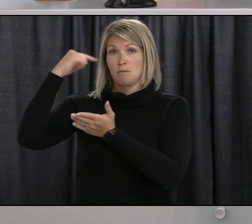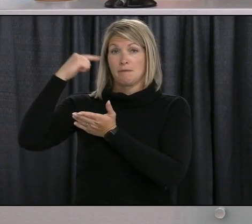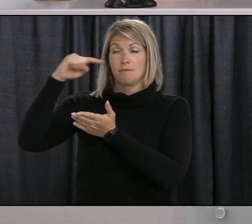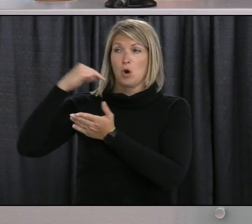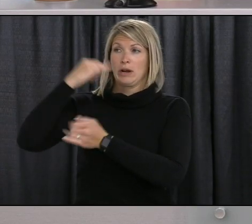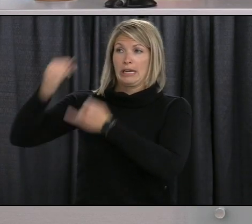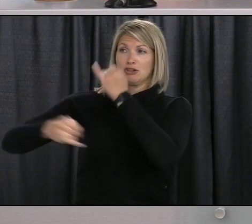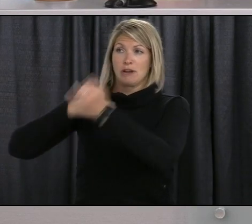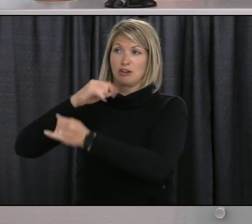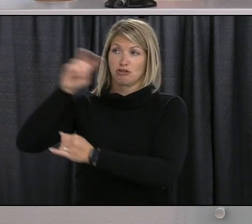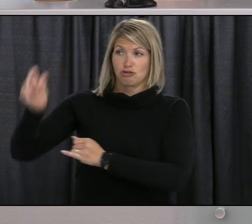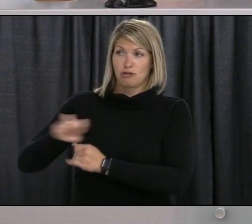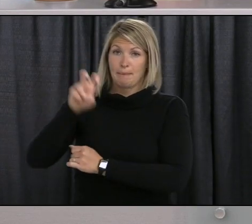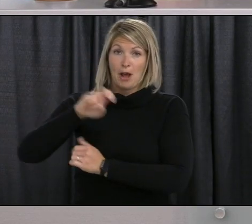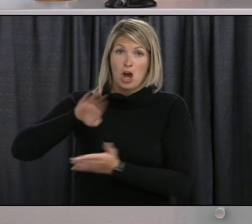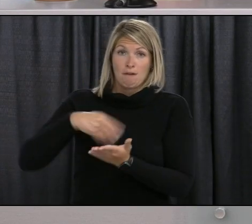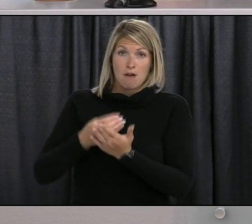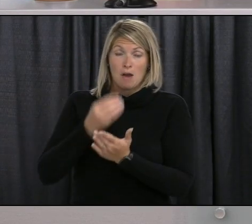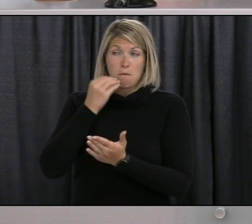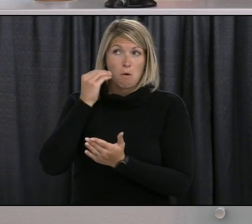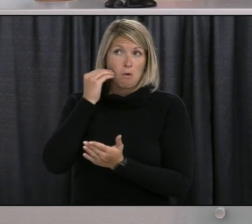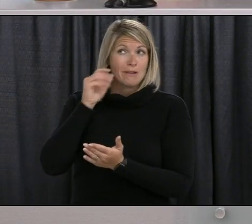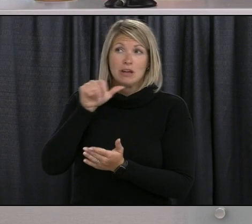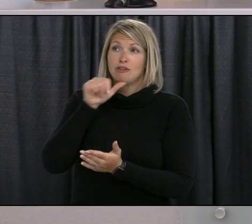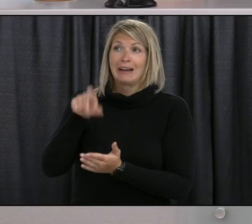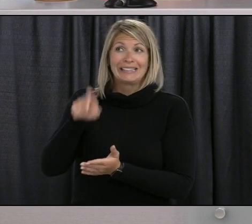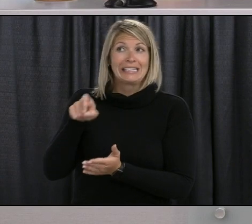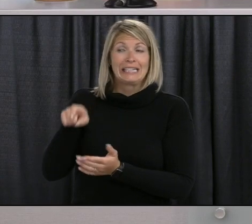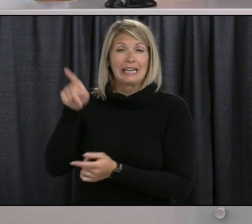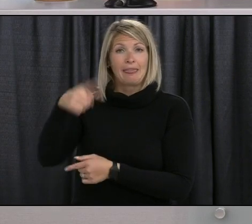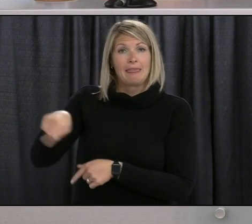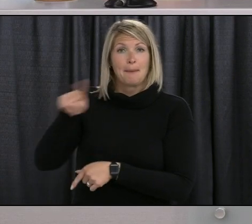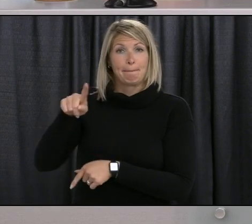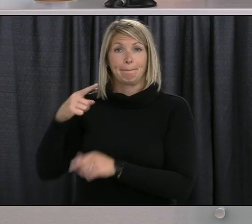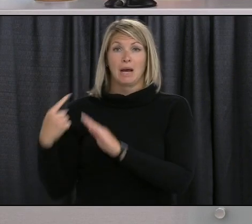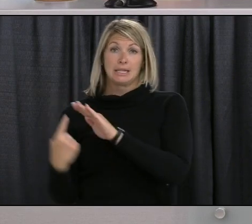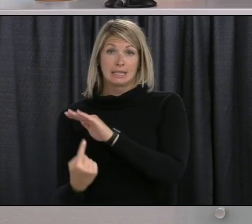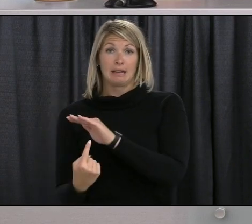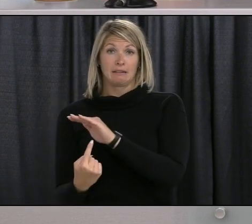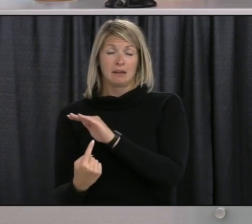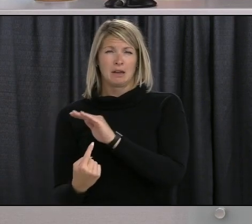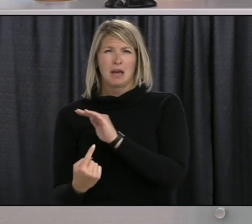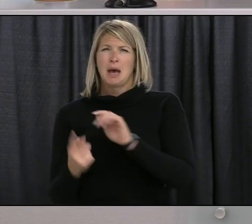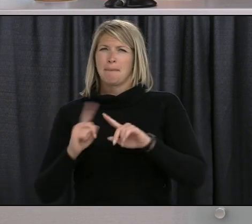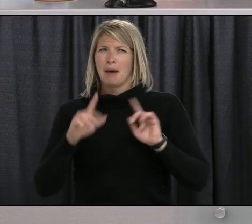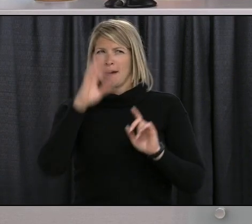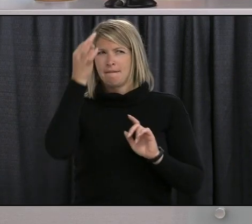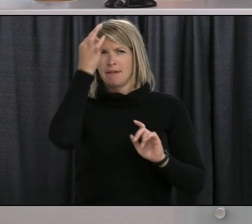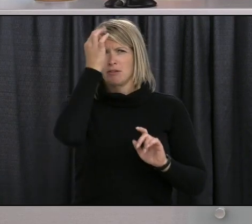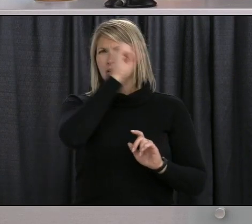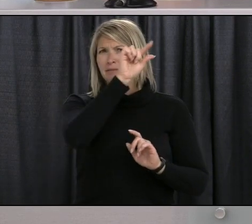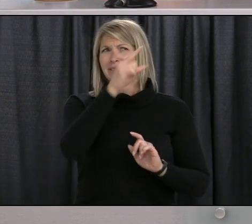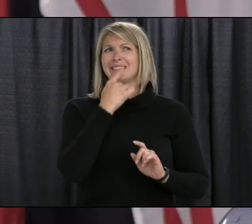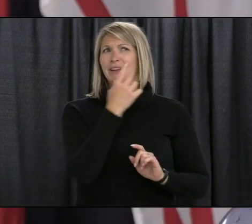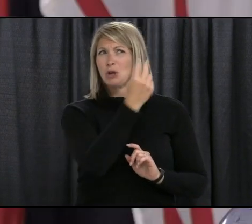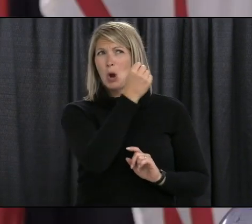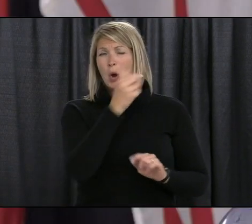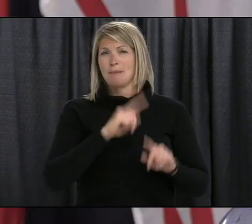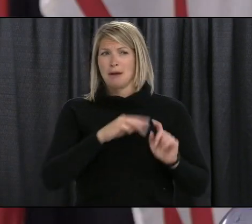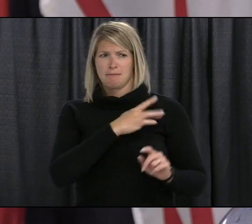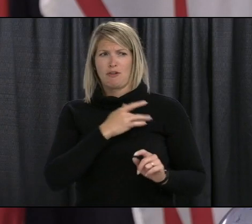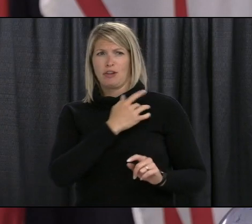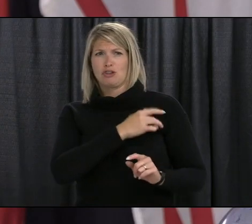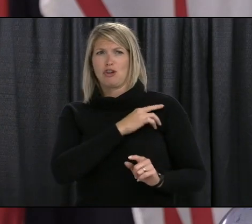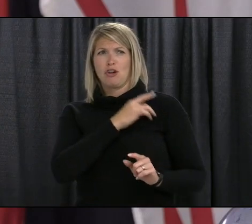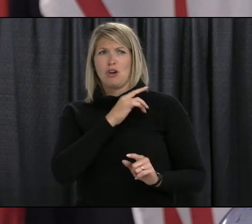So why is this testing and shorter isolation not available to them, considering the federal government does not require them to isolate? I think there's